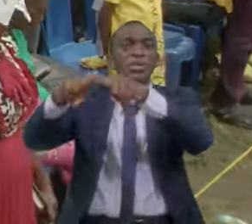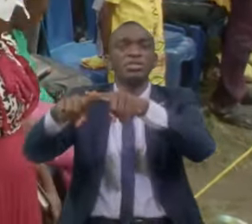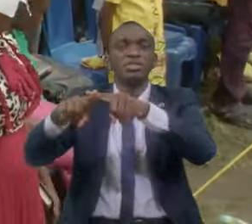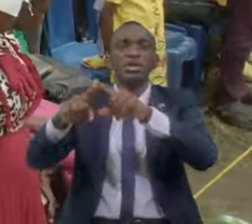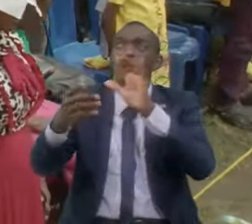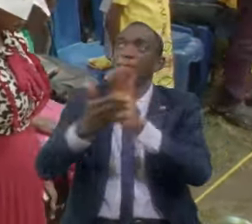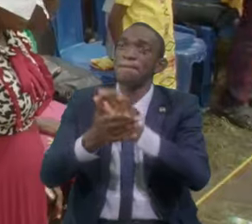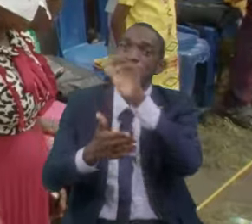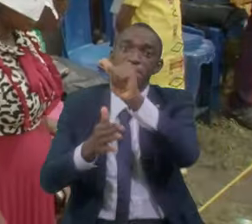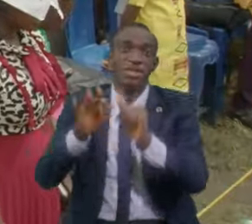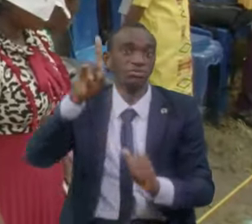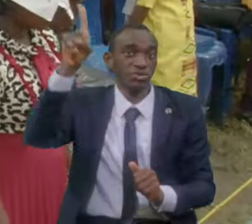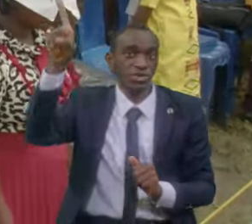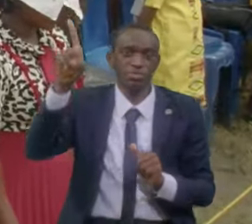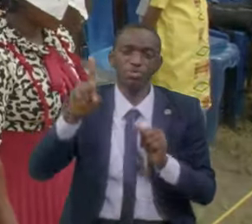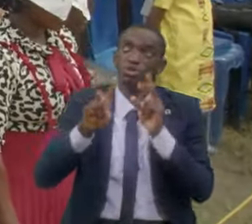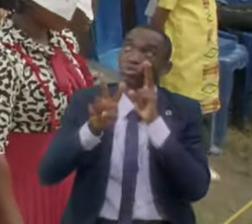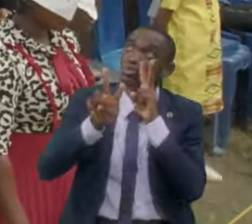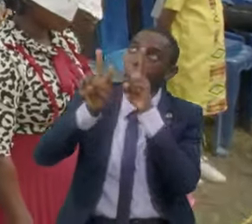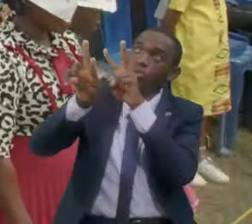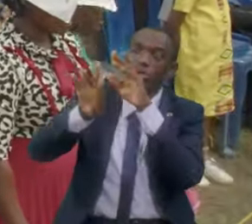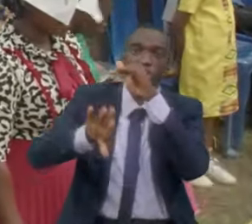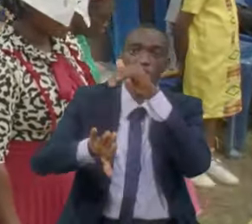Look unto Jesus.